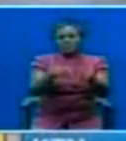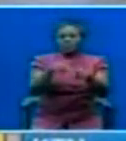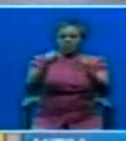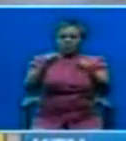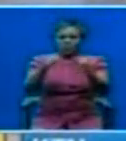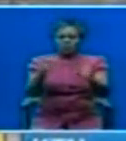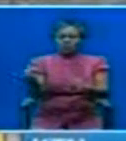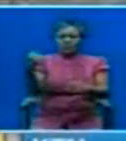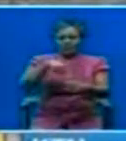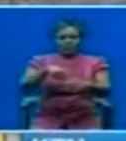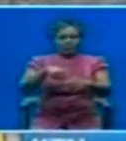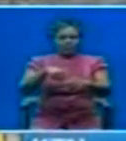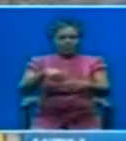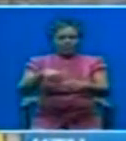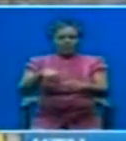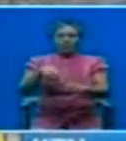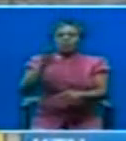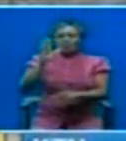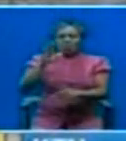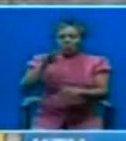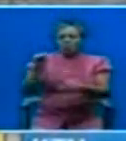have come with it.